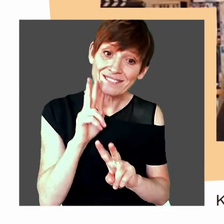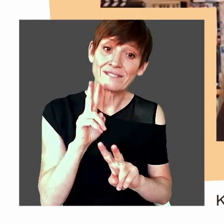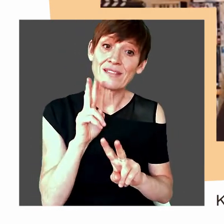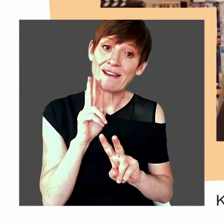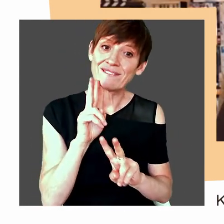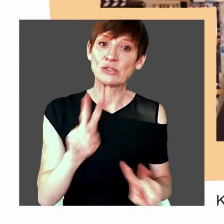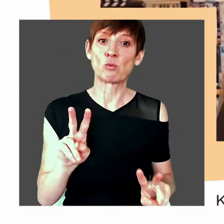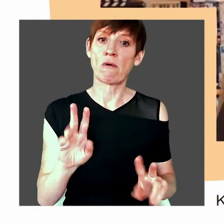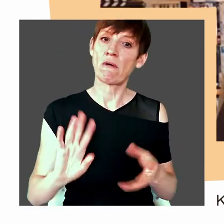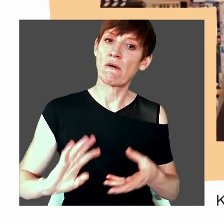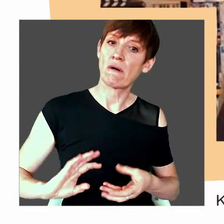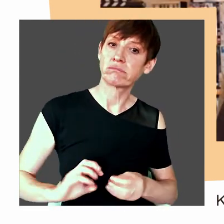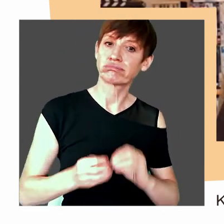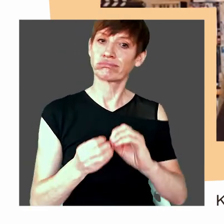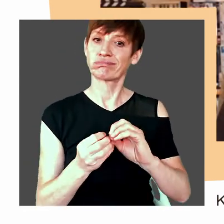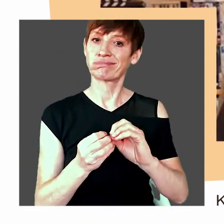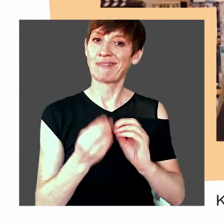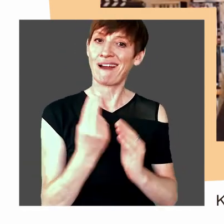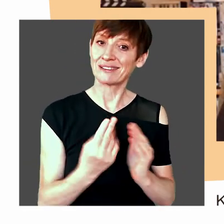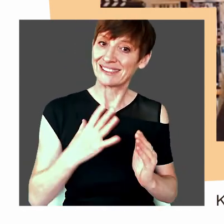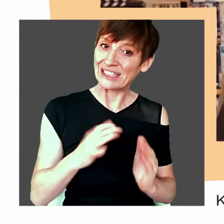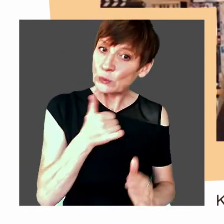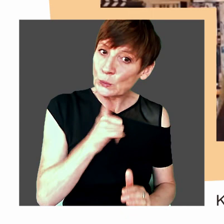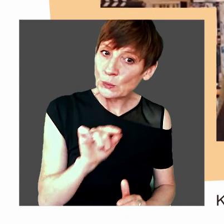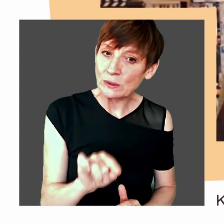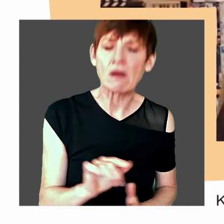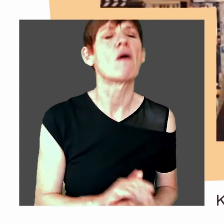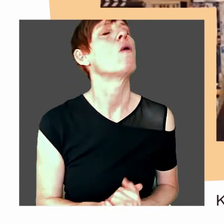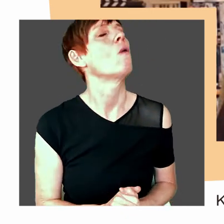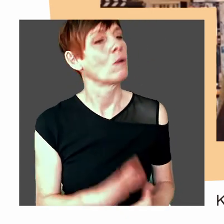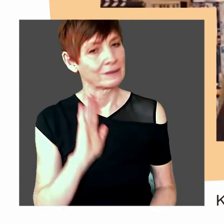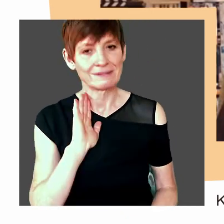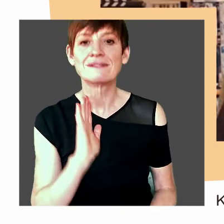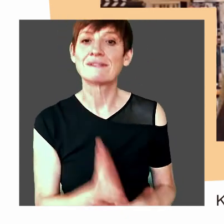those platforms now? 100%, yeah.